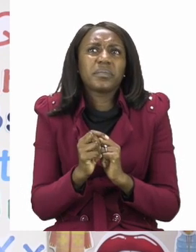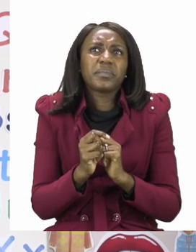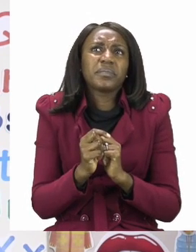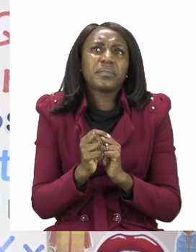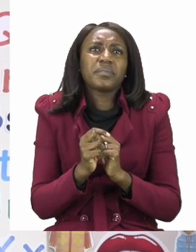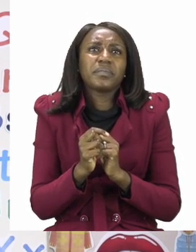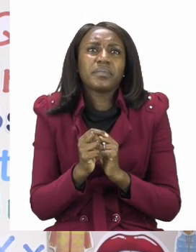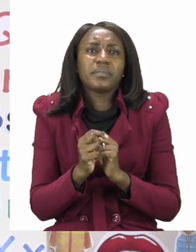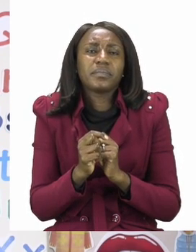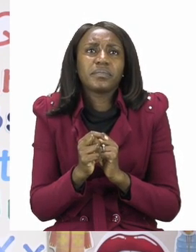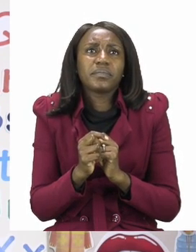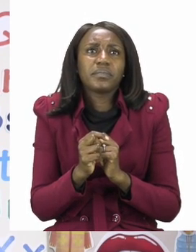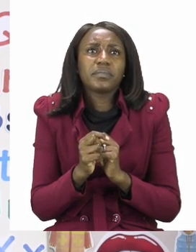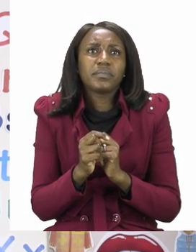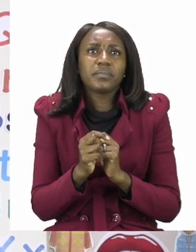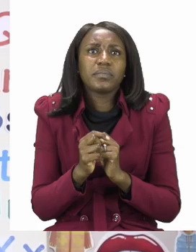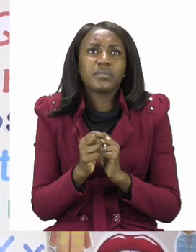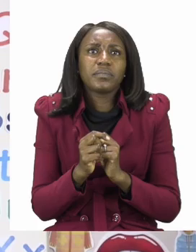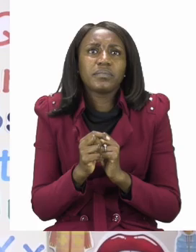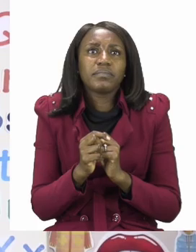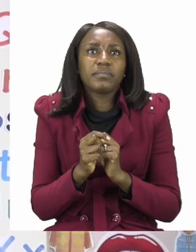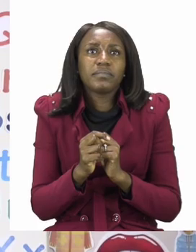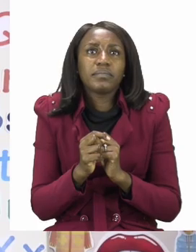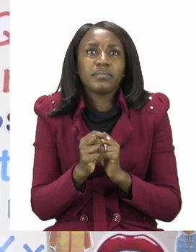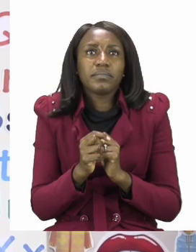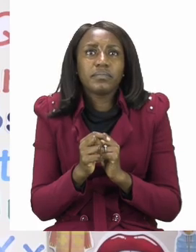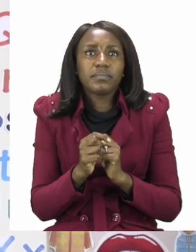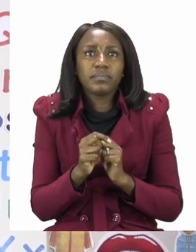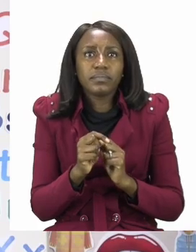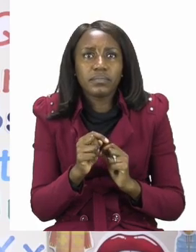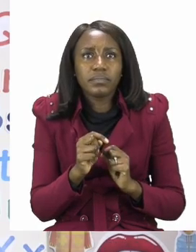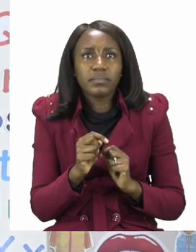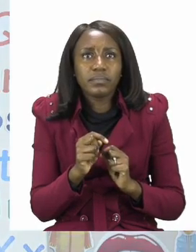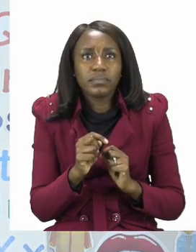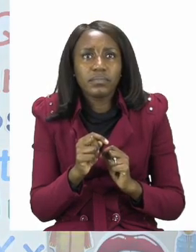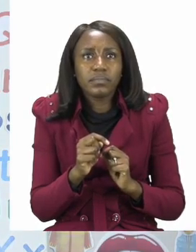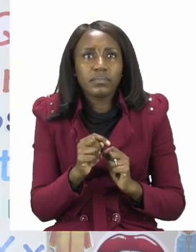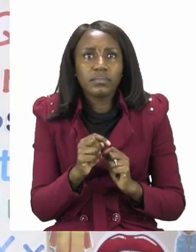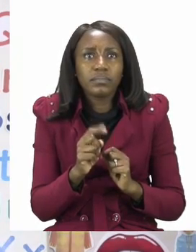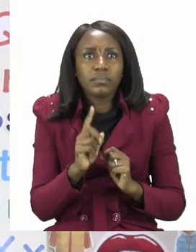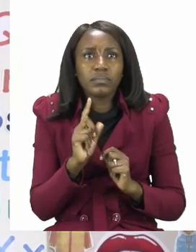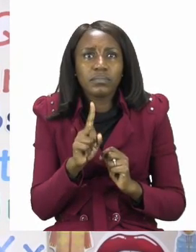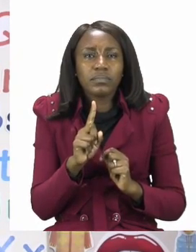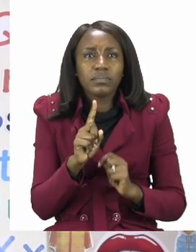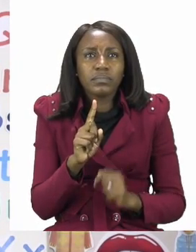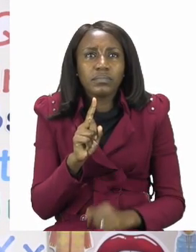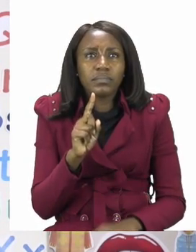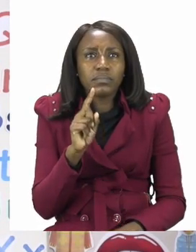the signs for stop. We have 1,